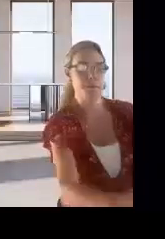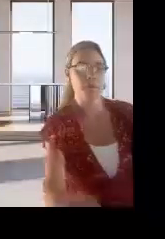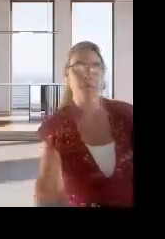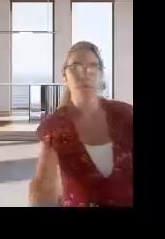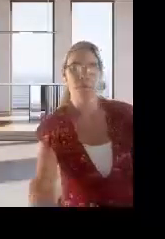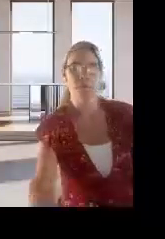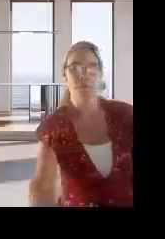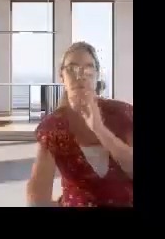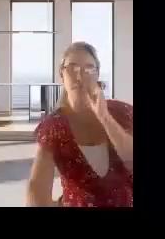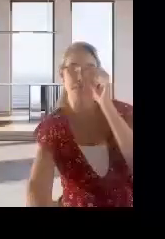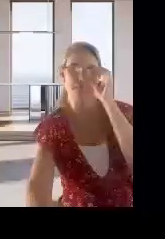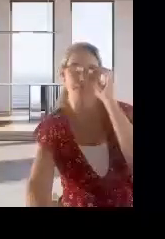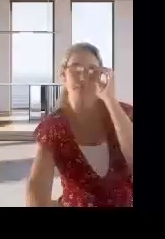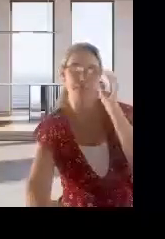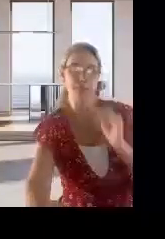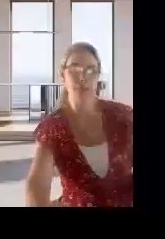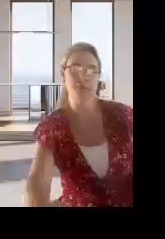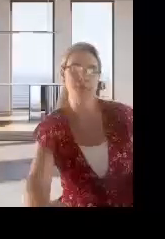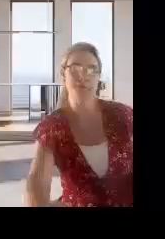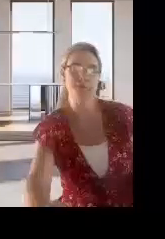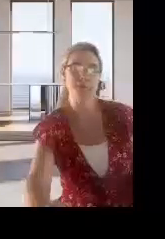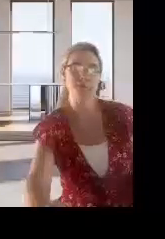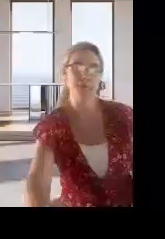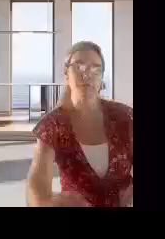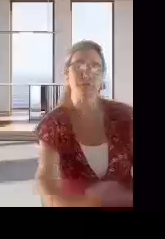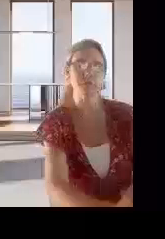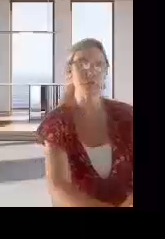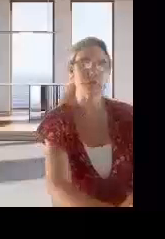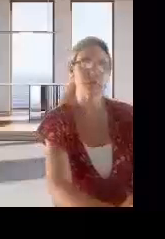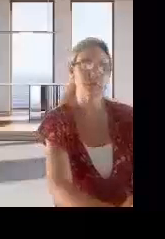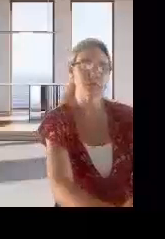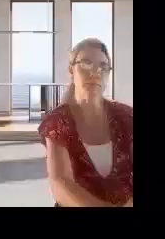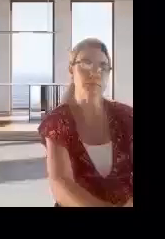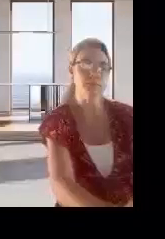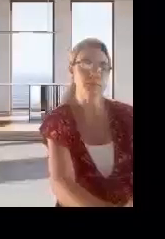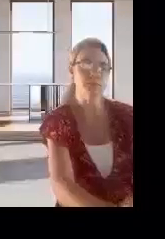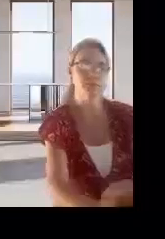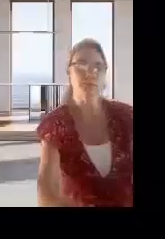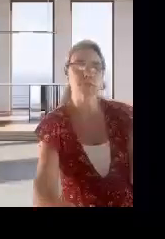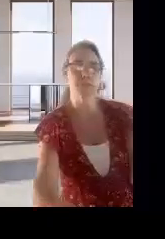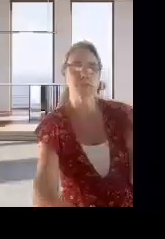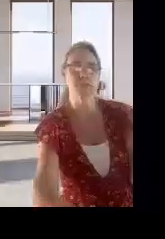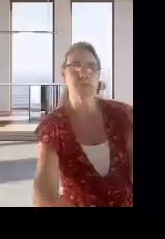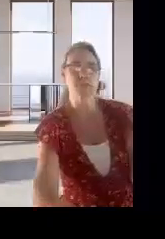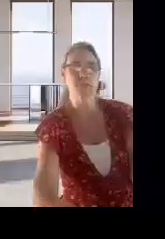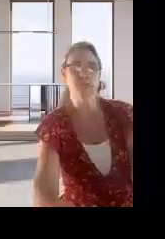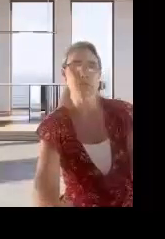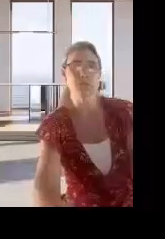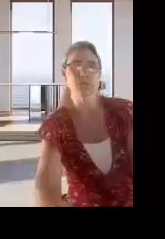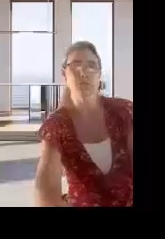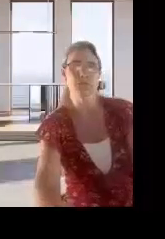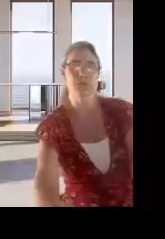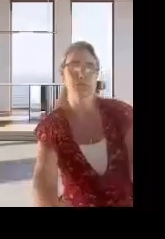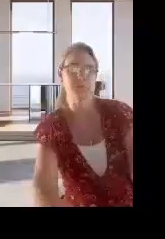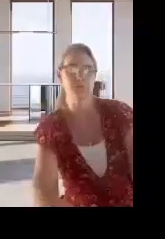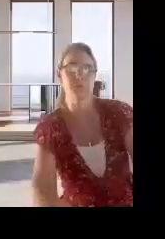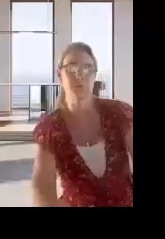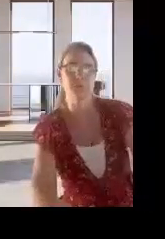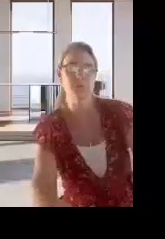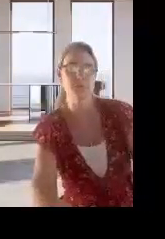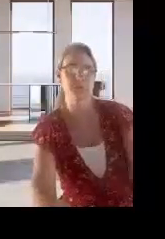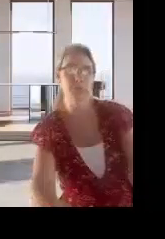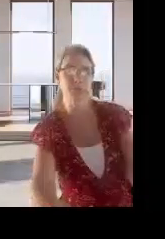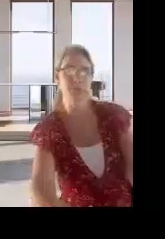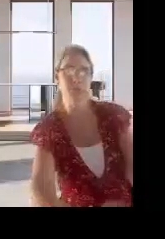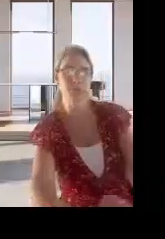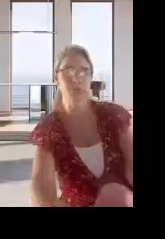on historical ways in which we're looking at ongoing and historical outcomes that we know has been happening for